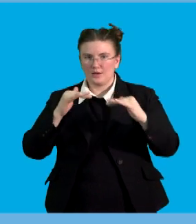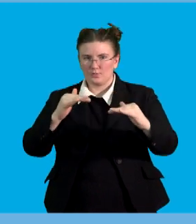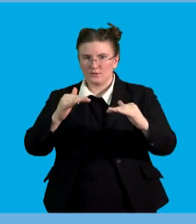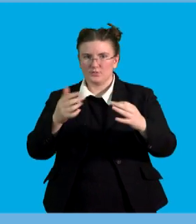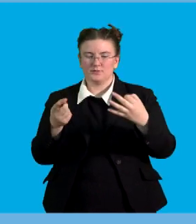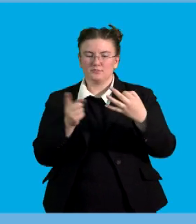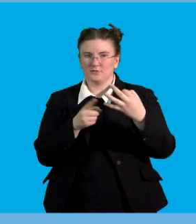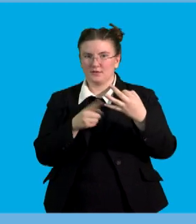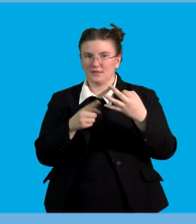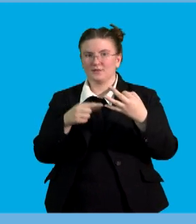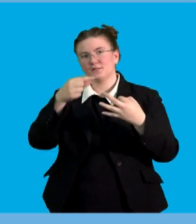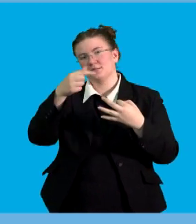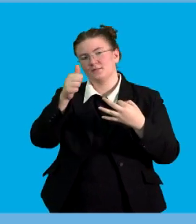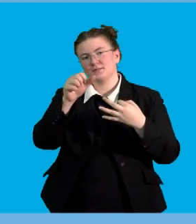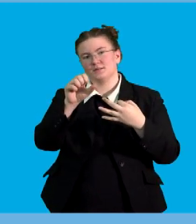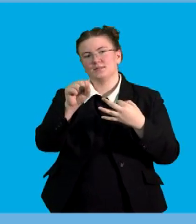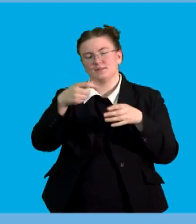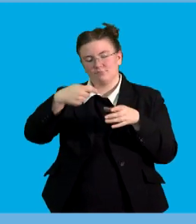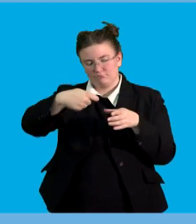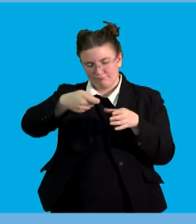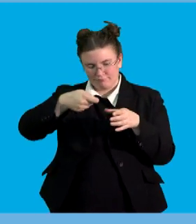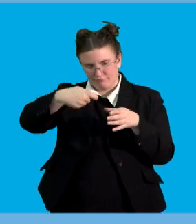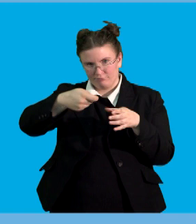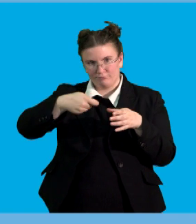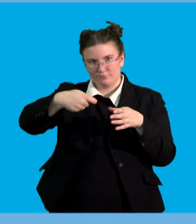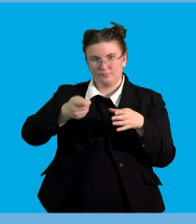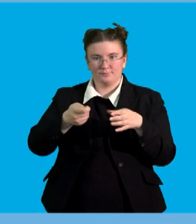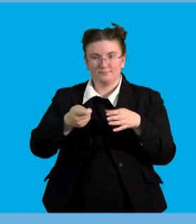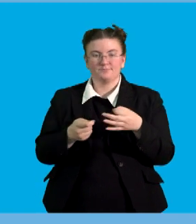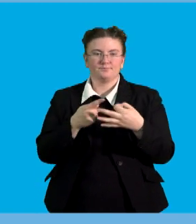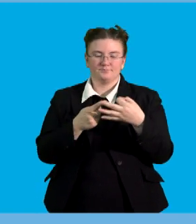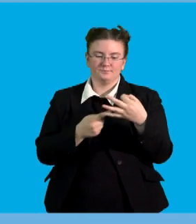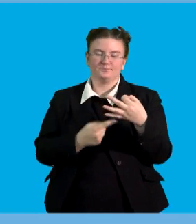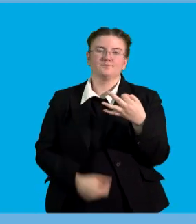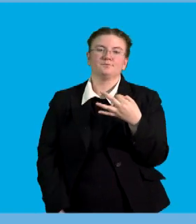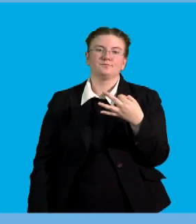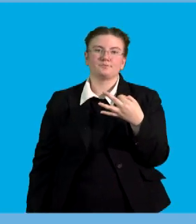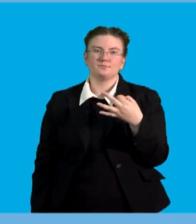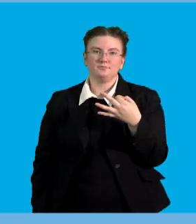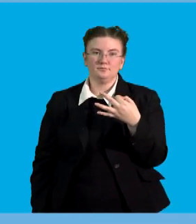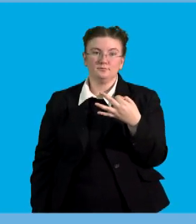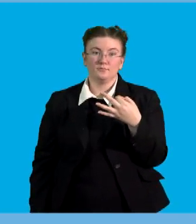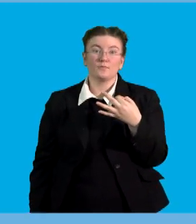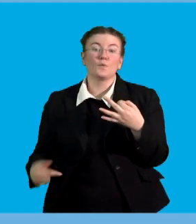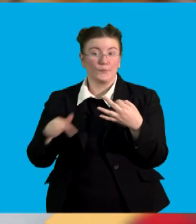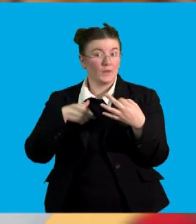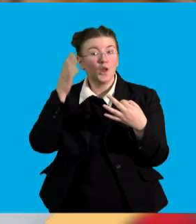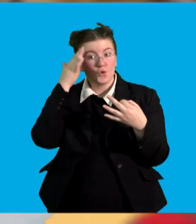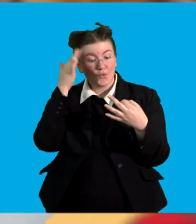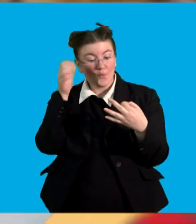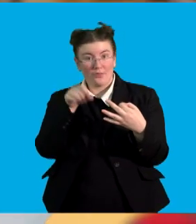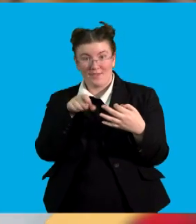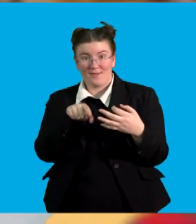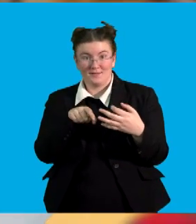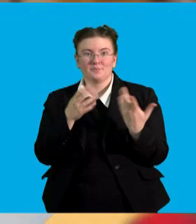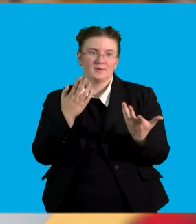gases. So the matter can be found in these three states, the solids, the liquids, and the gases.